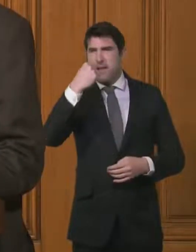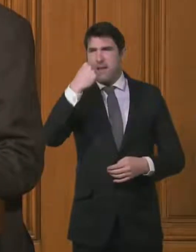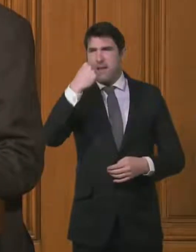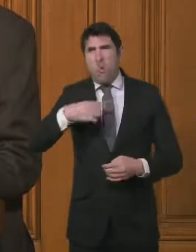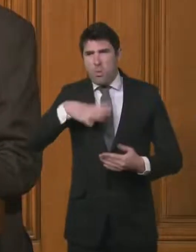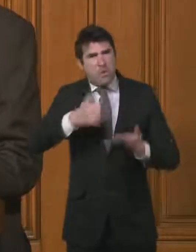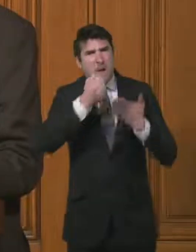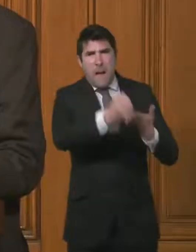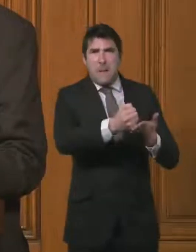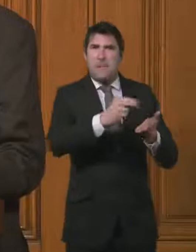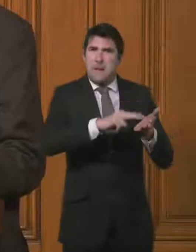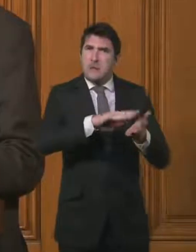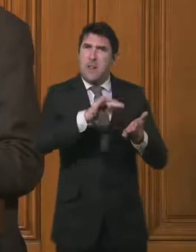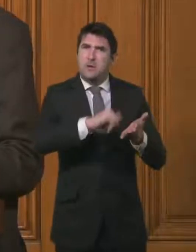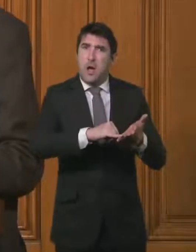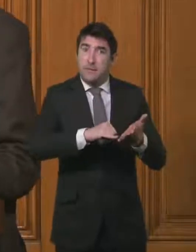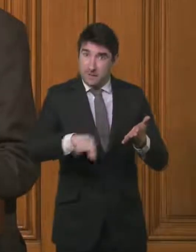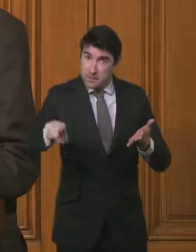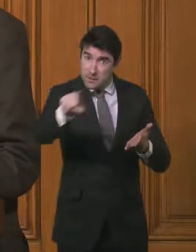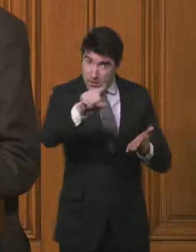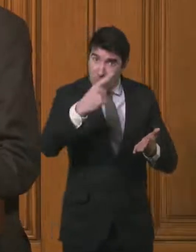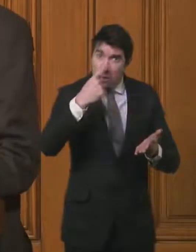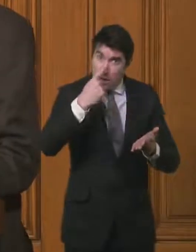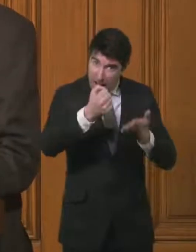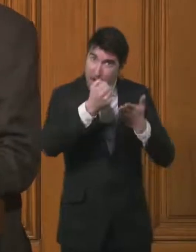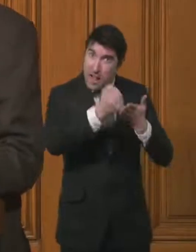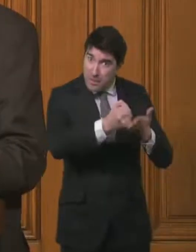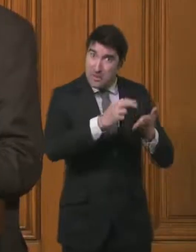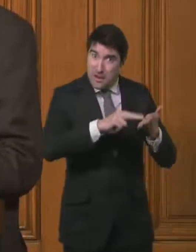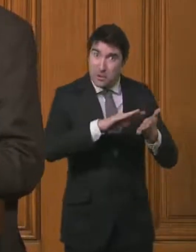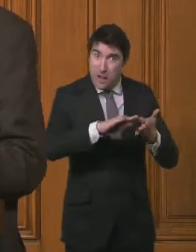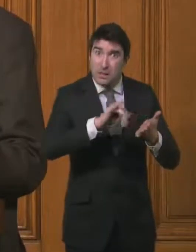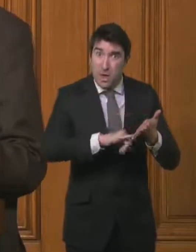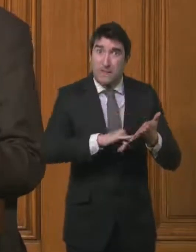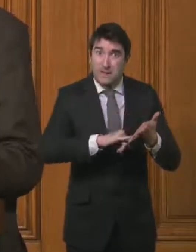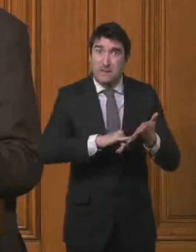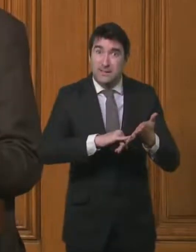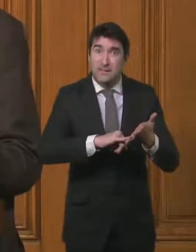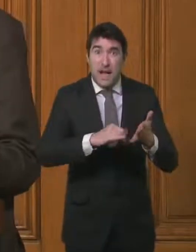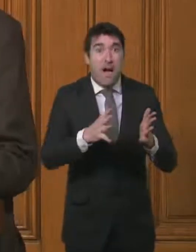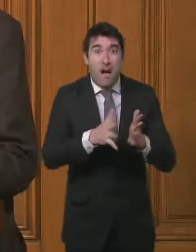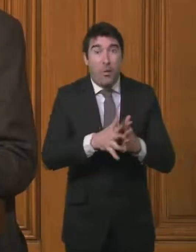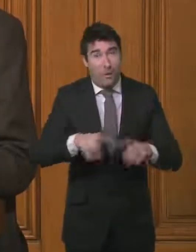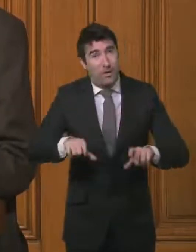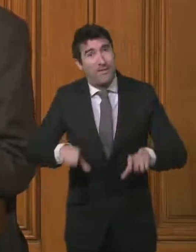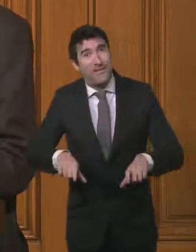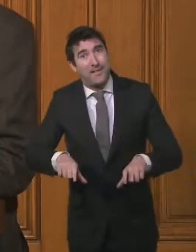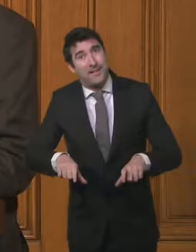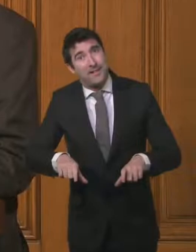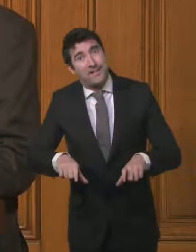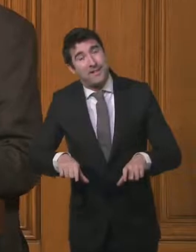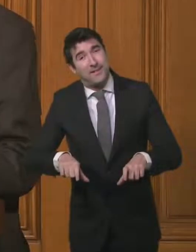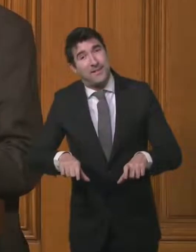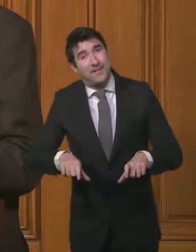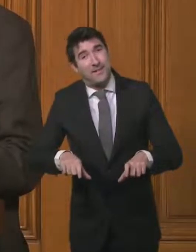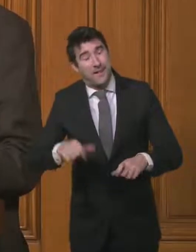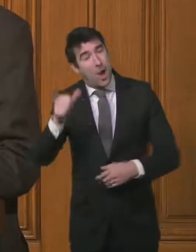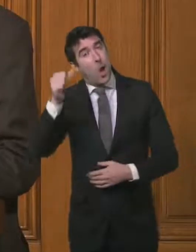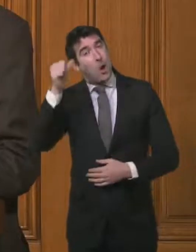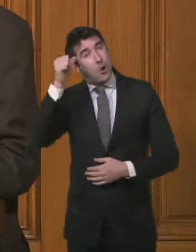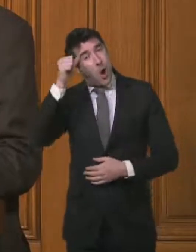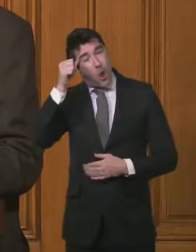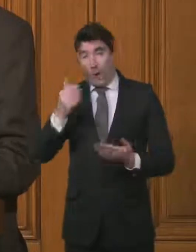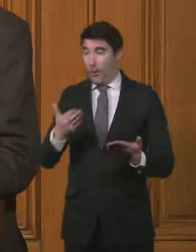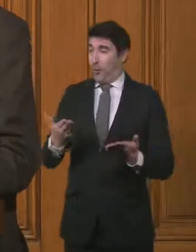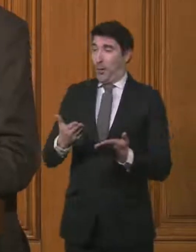have said, we know it's the end of the year. It's a time where people traditionally want to celebrate, but it's absolutely Who wants